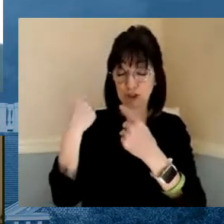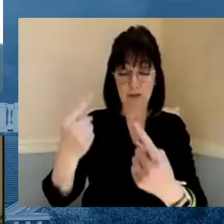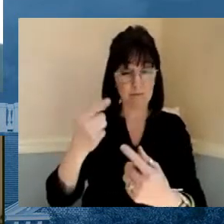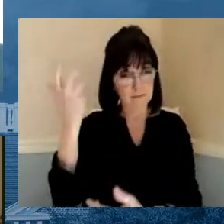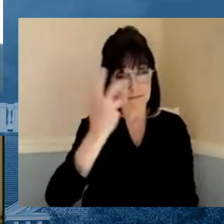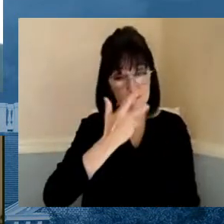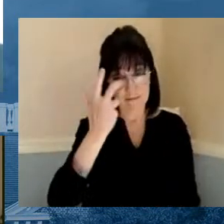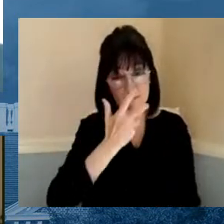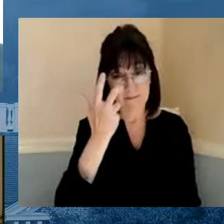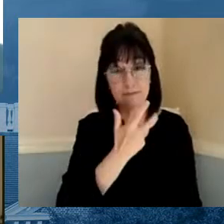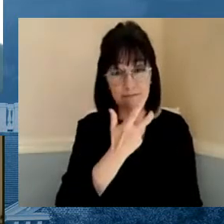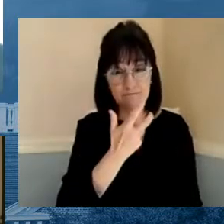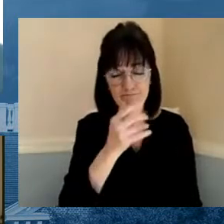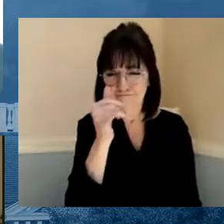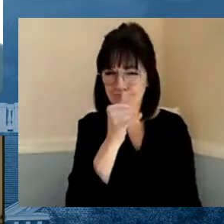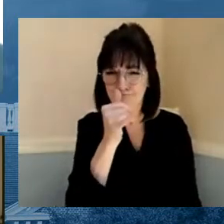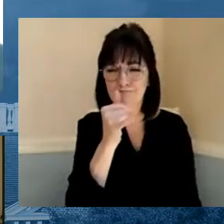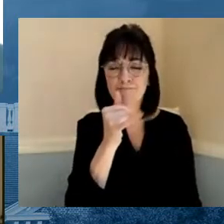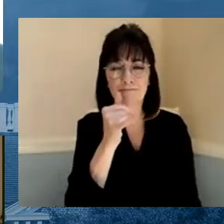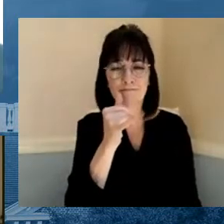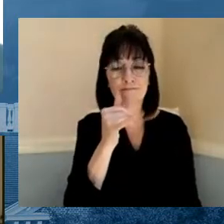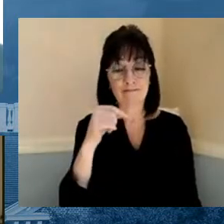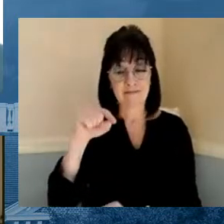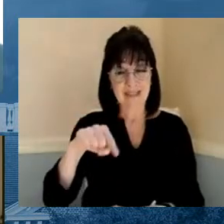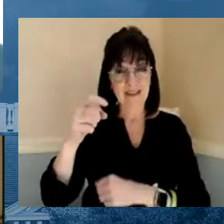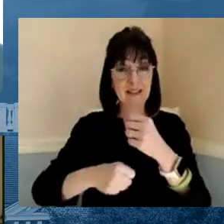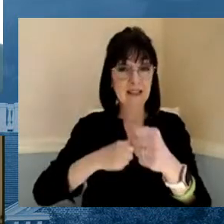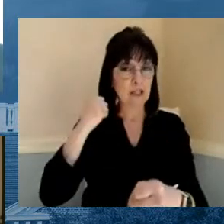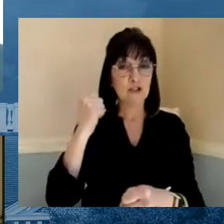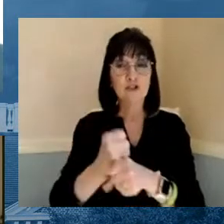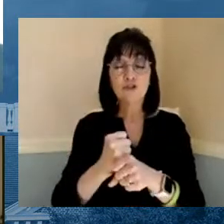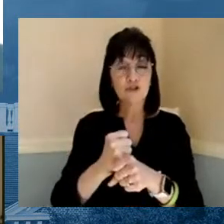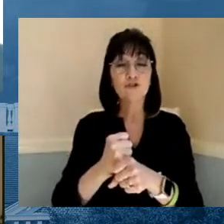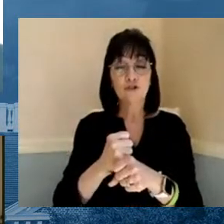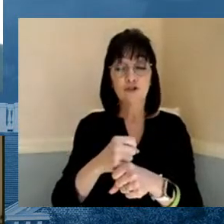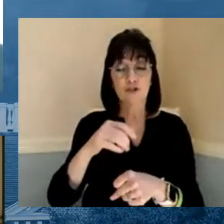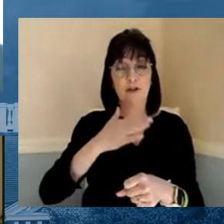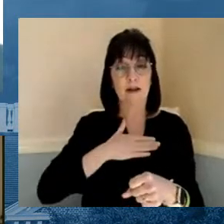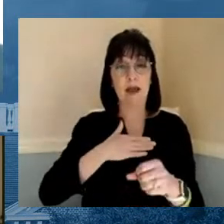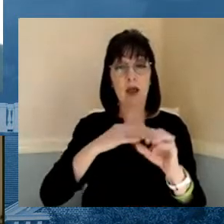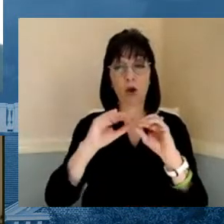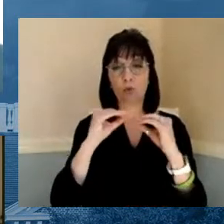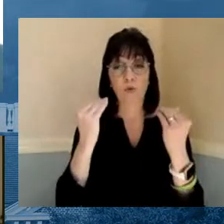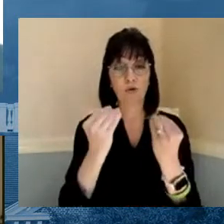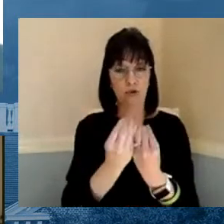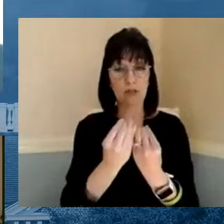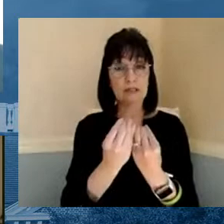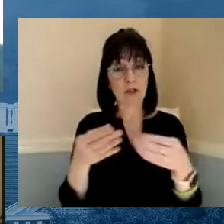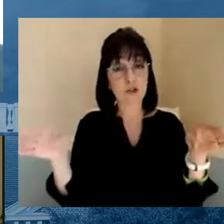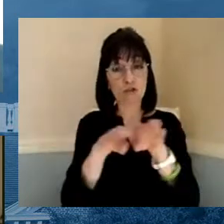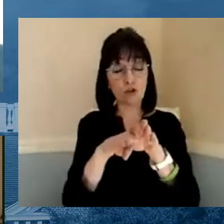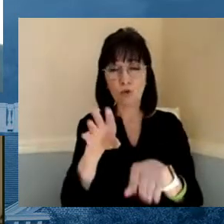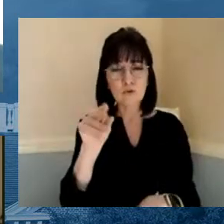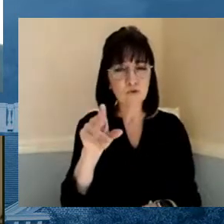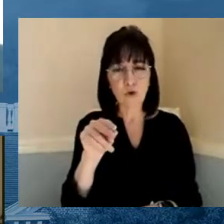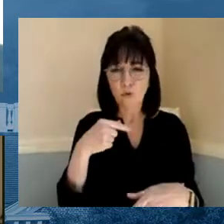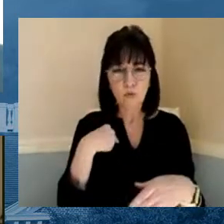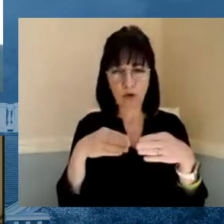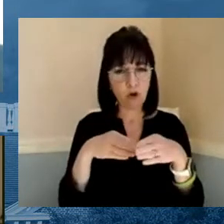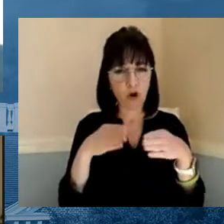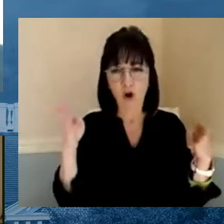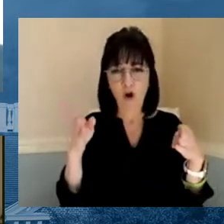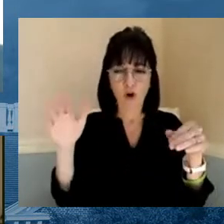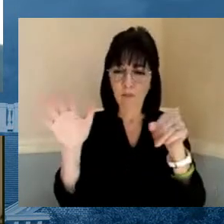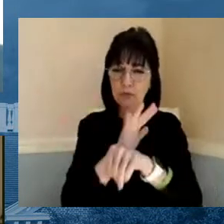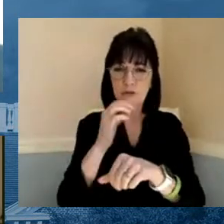And throughout this entire year, Autism Delaware has not closed our doors. We remained open the entire year, supporting folks that were working